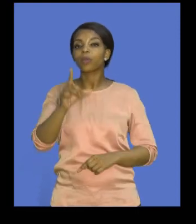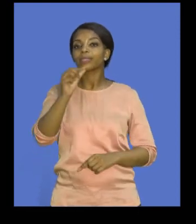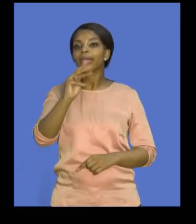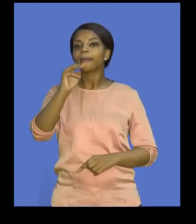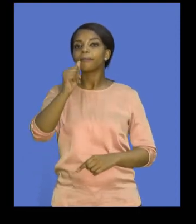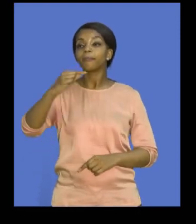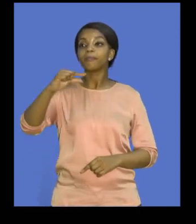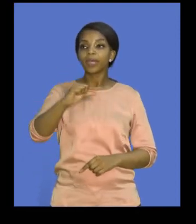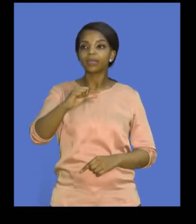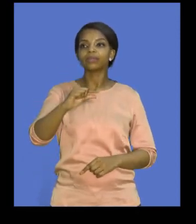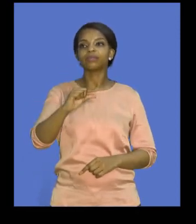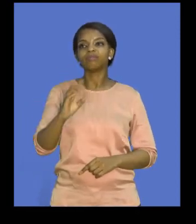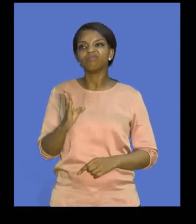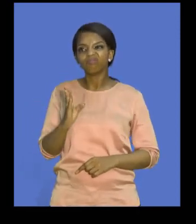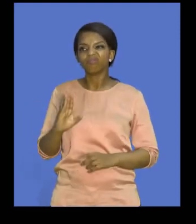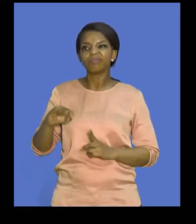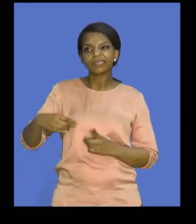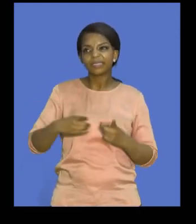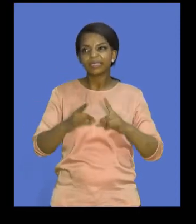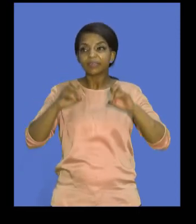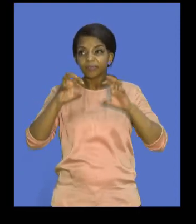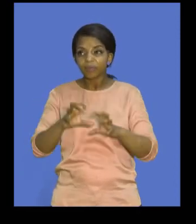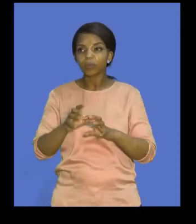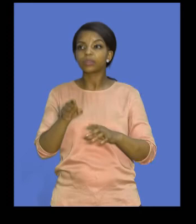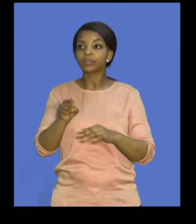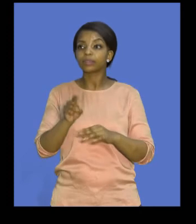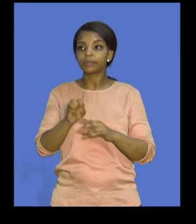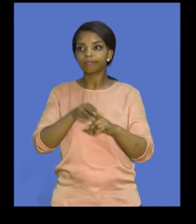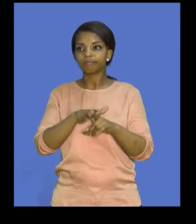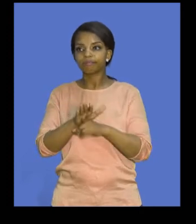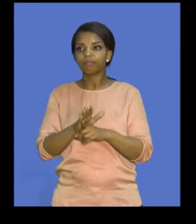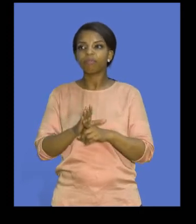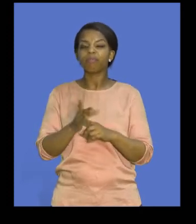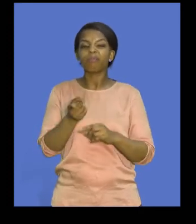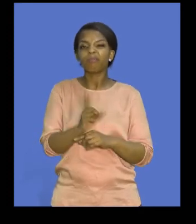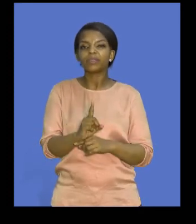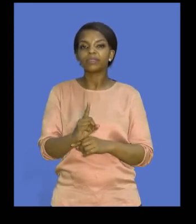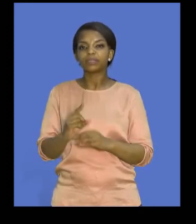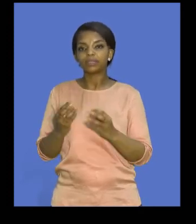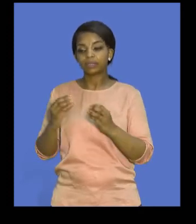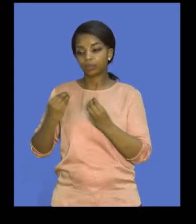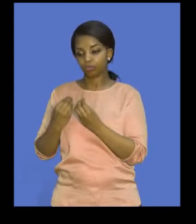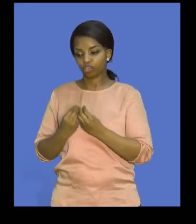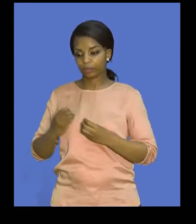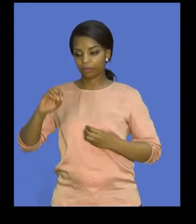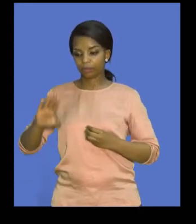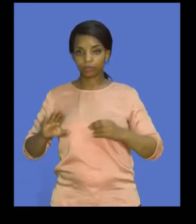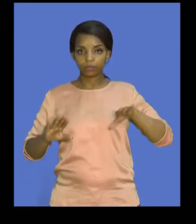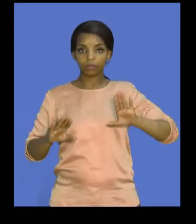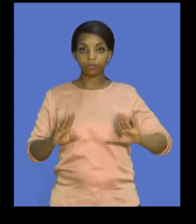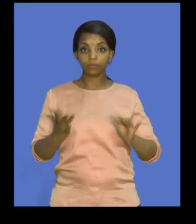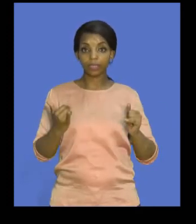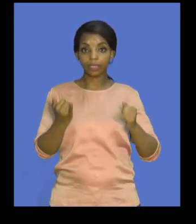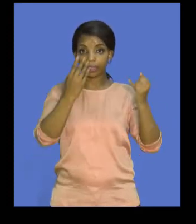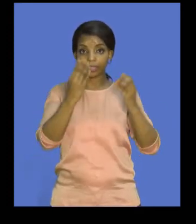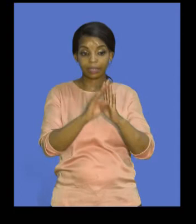by another. So this force is directly proportional. So the product of the charges, as the product of the charges increases,